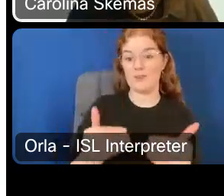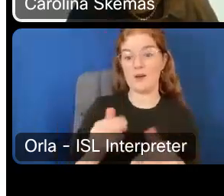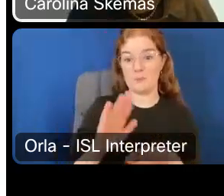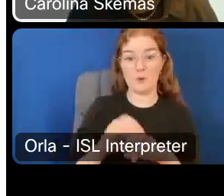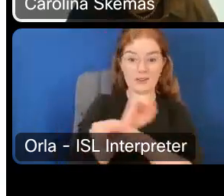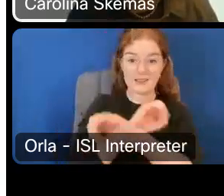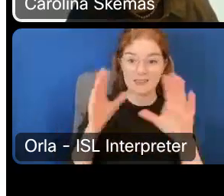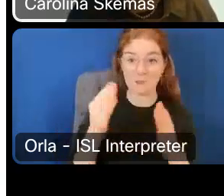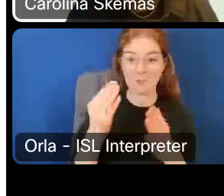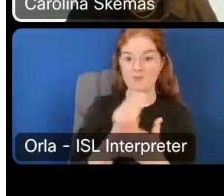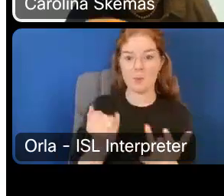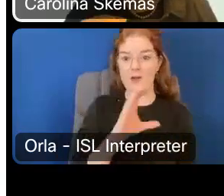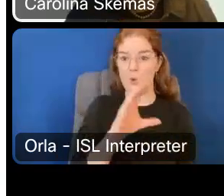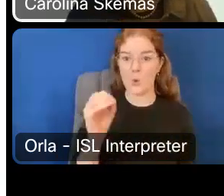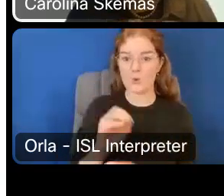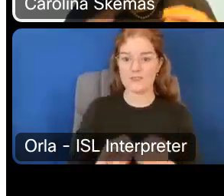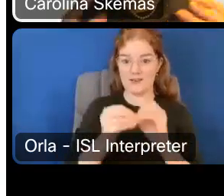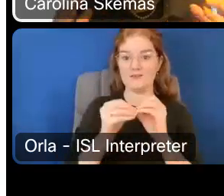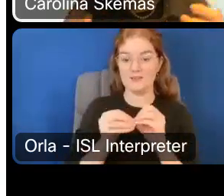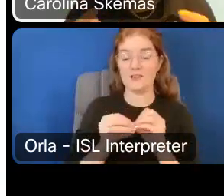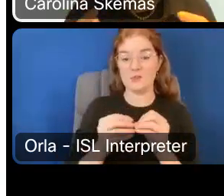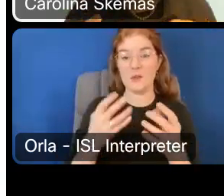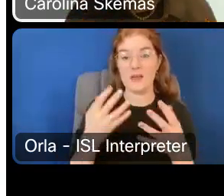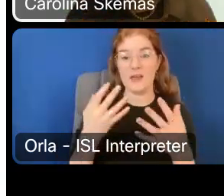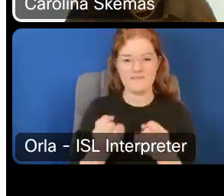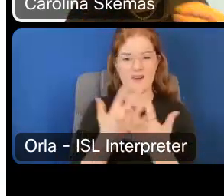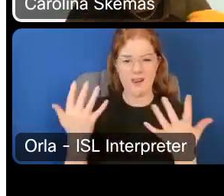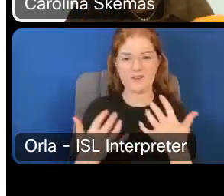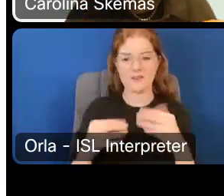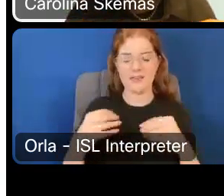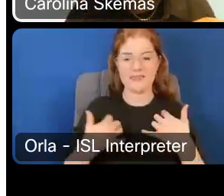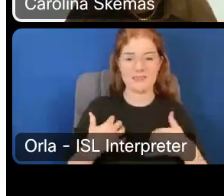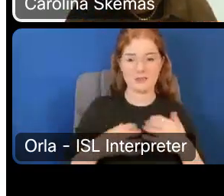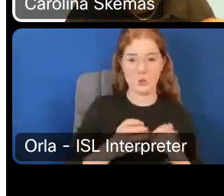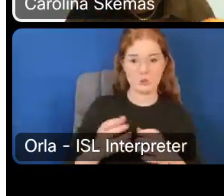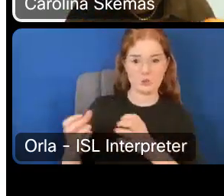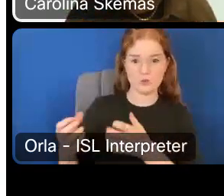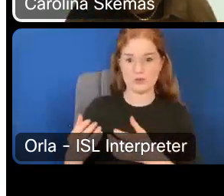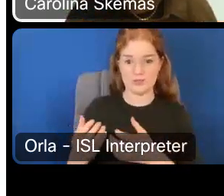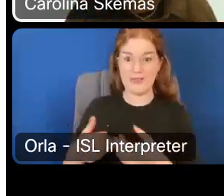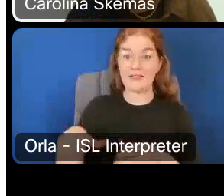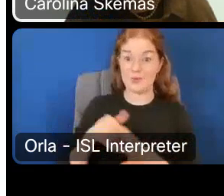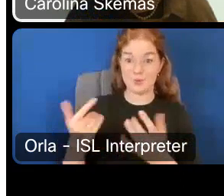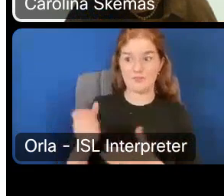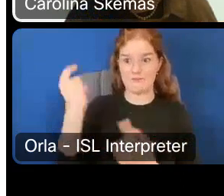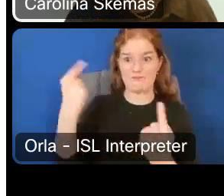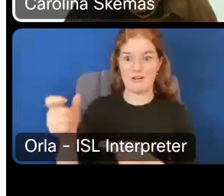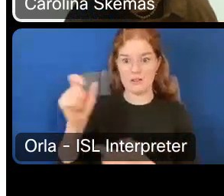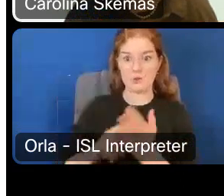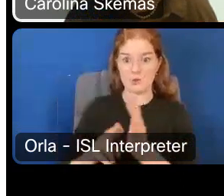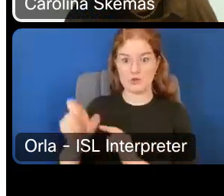of co-design, and we have all those interest holders in mind, including the final users as